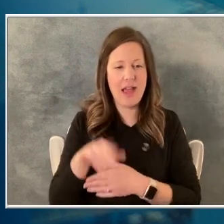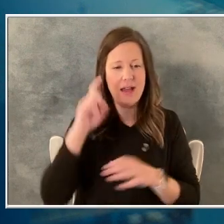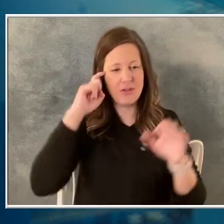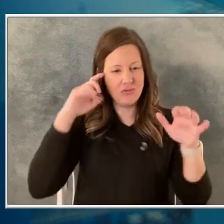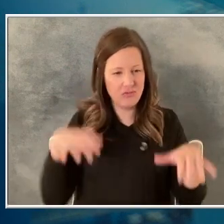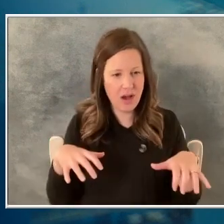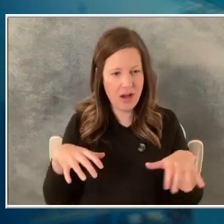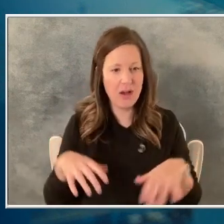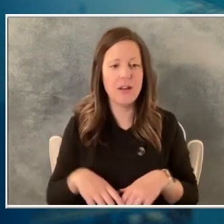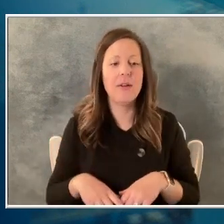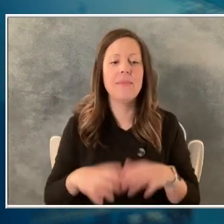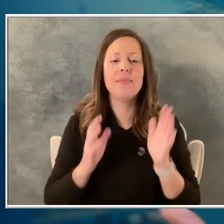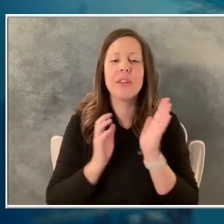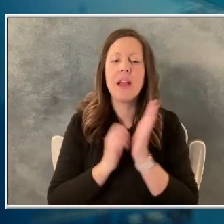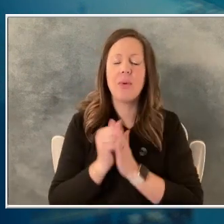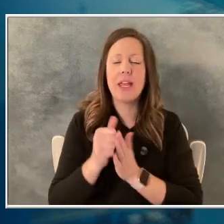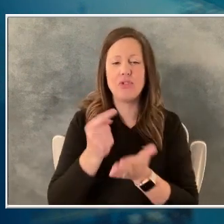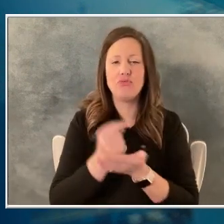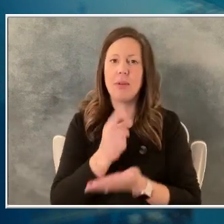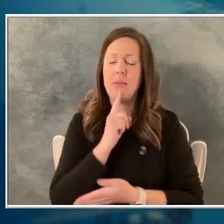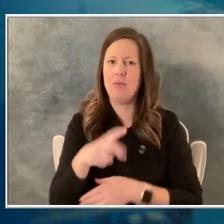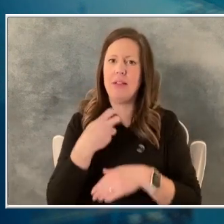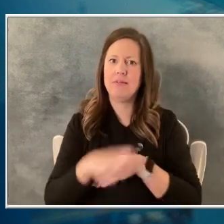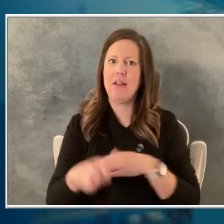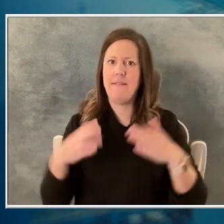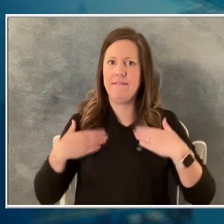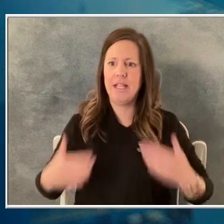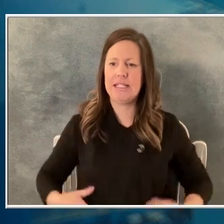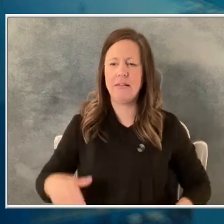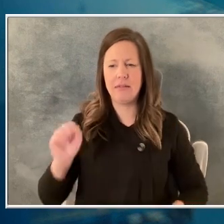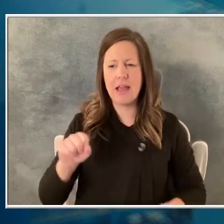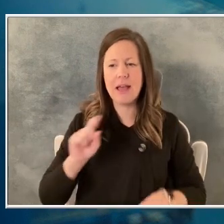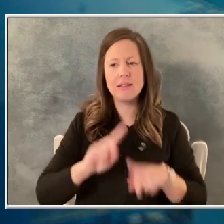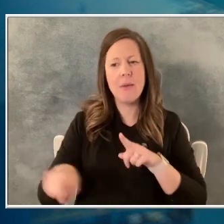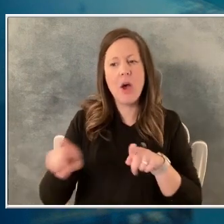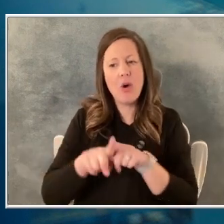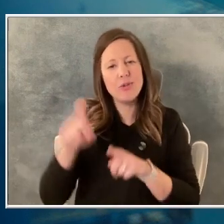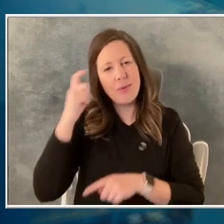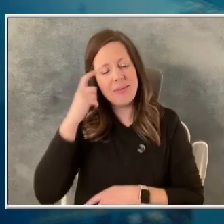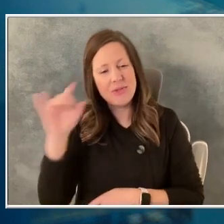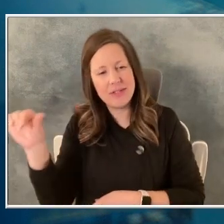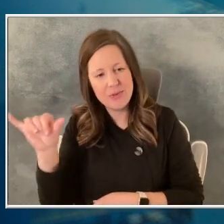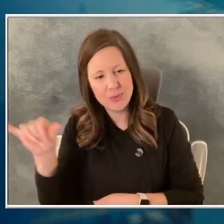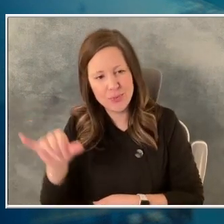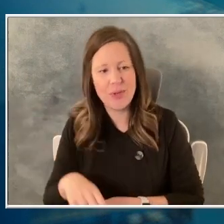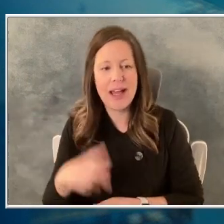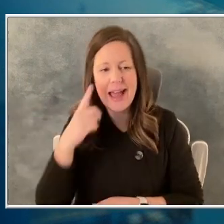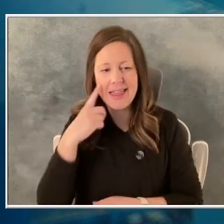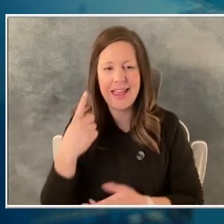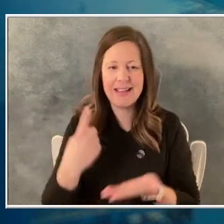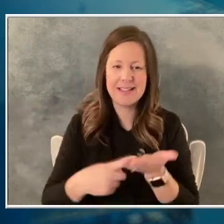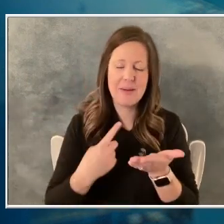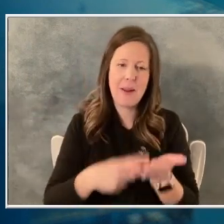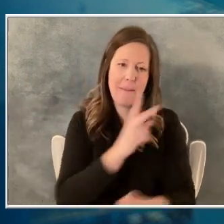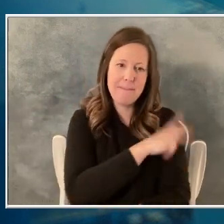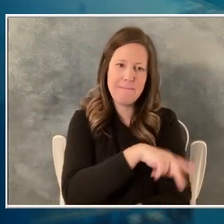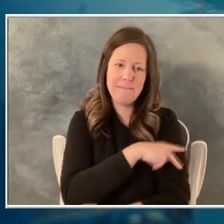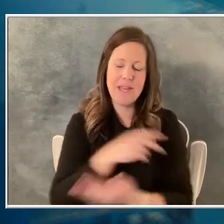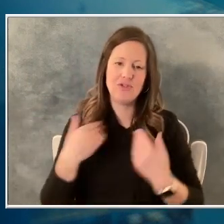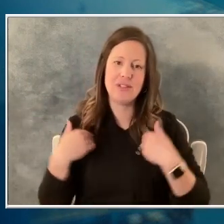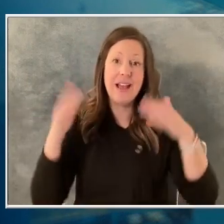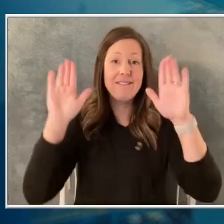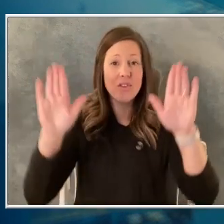treatment is tough physically, but it's also tough mentally. And I think some patients have great family